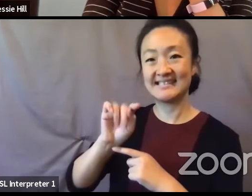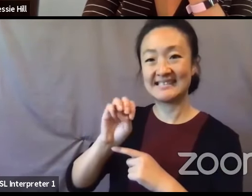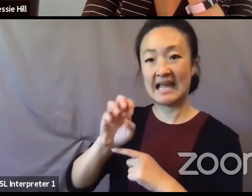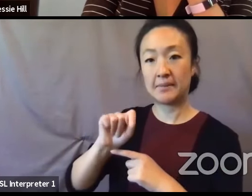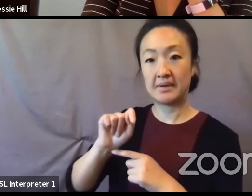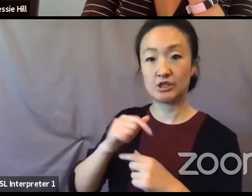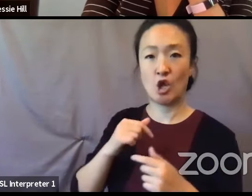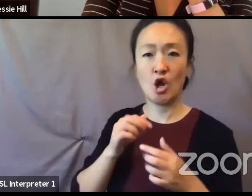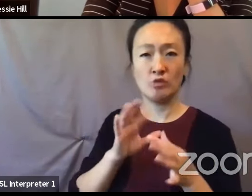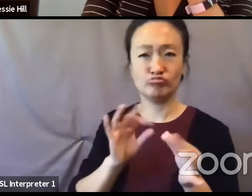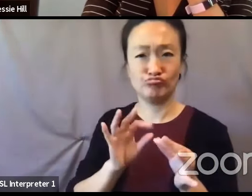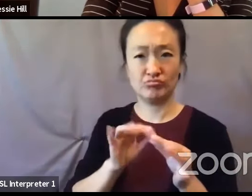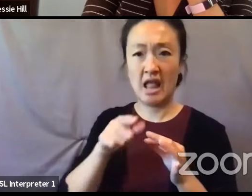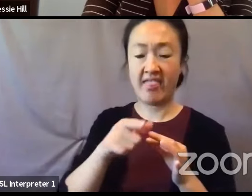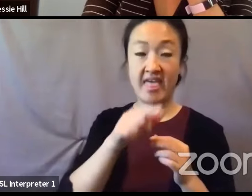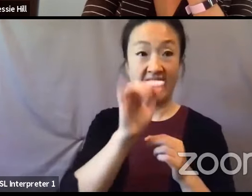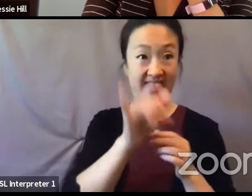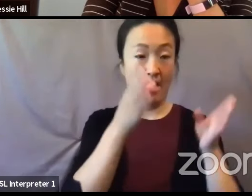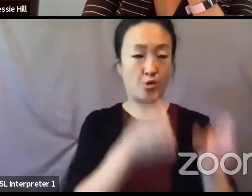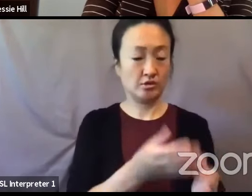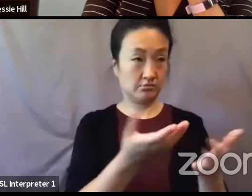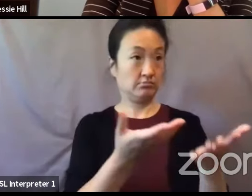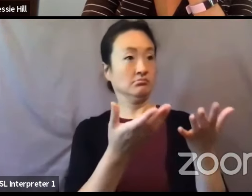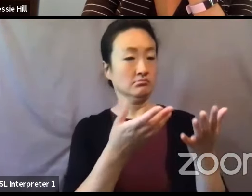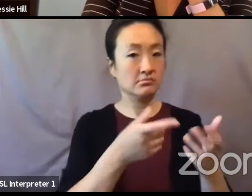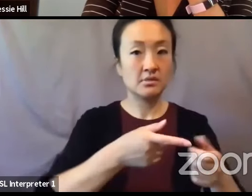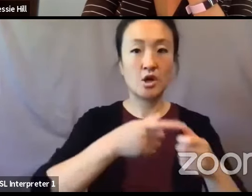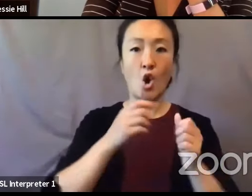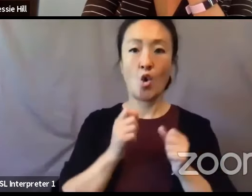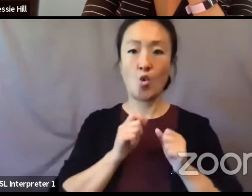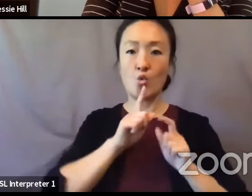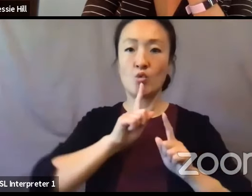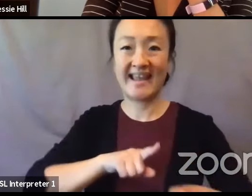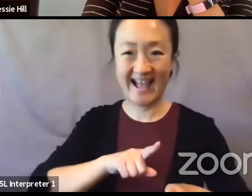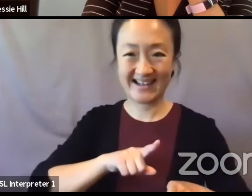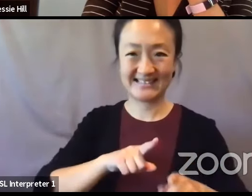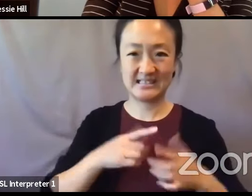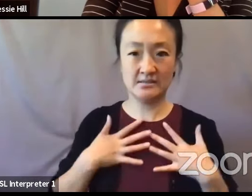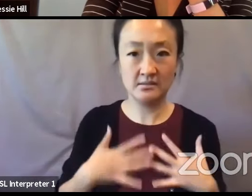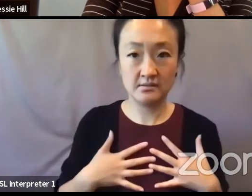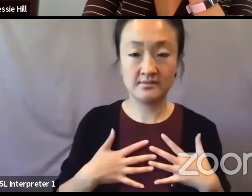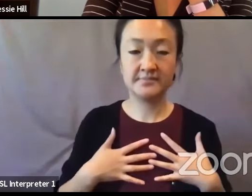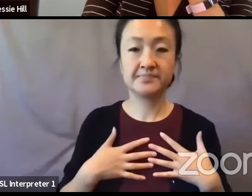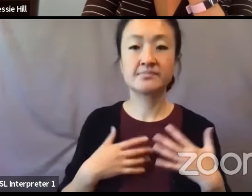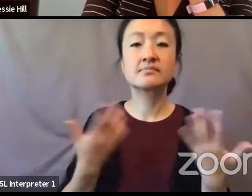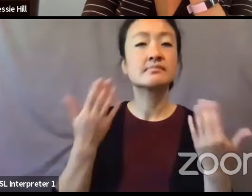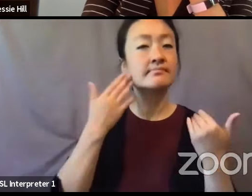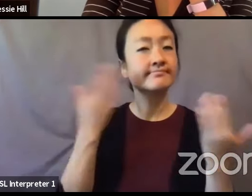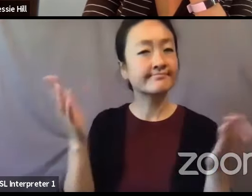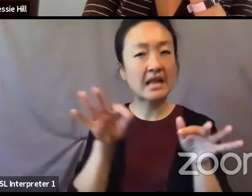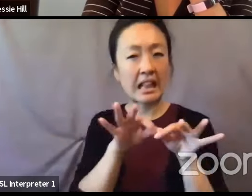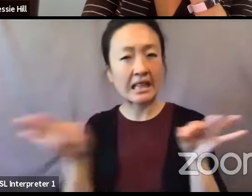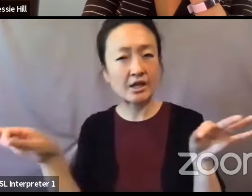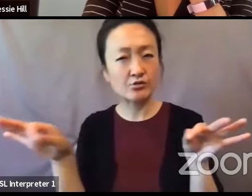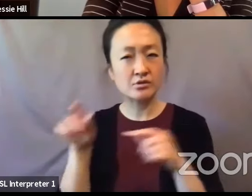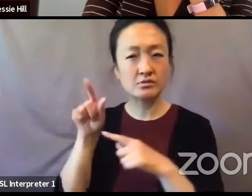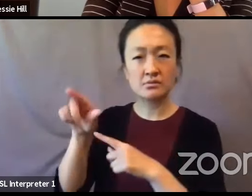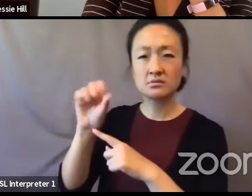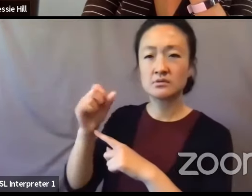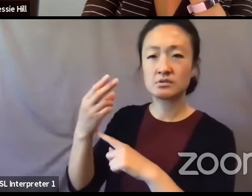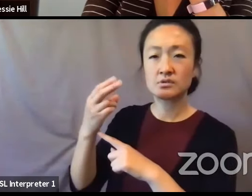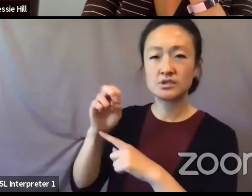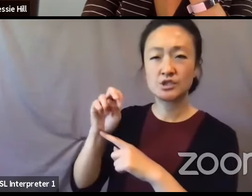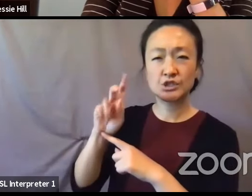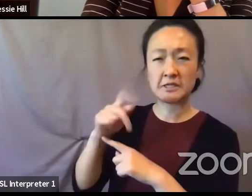react viscerally. Fighting words, the sort of thing. I mean, I'm not sure about the language that was an issue in Schenck. I don't think if